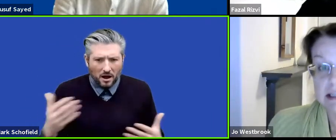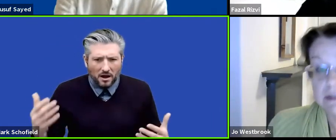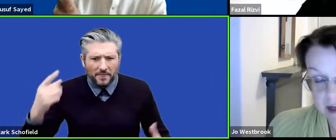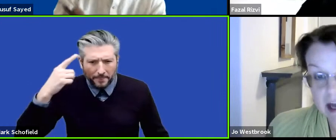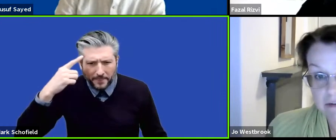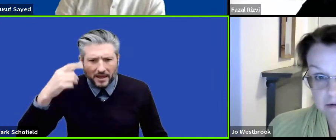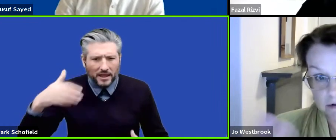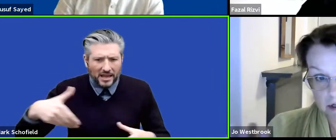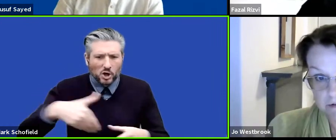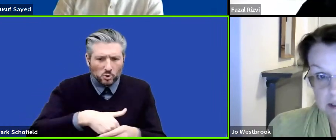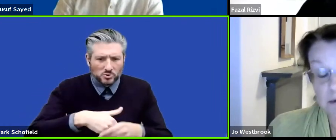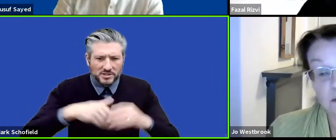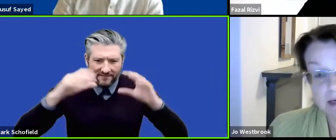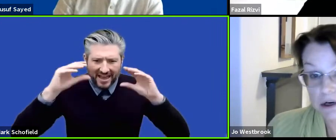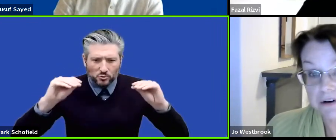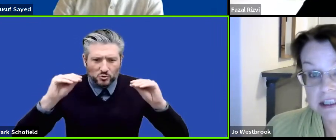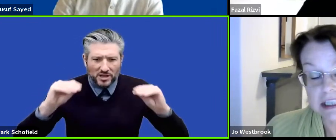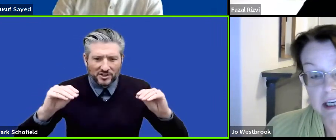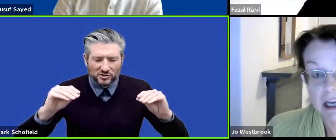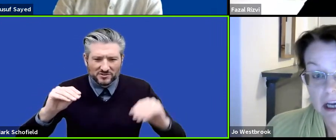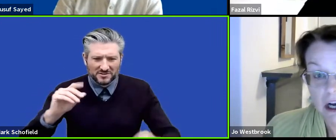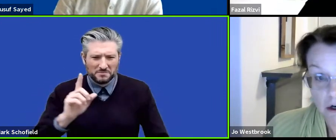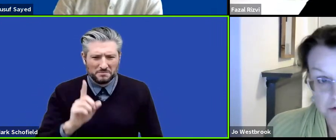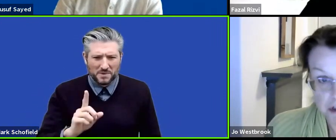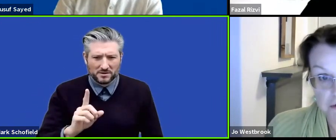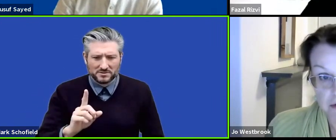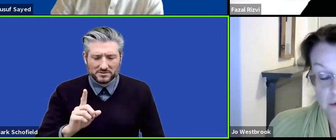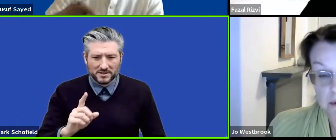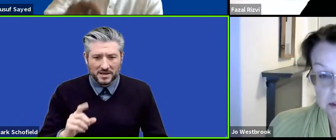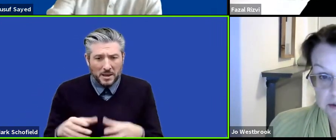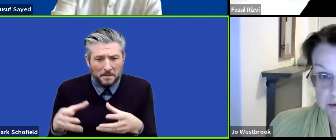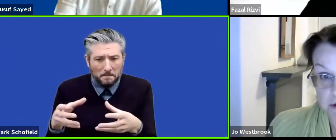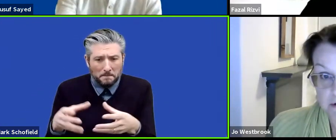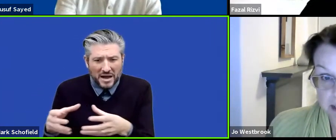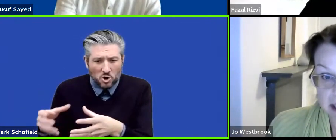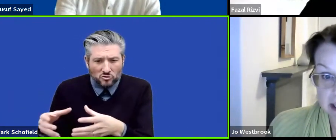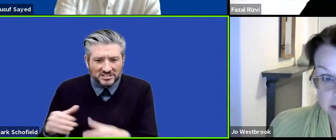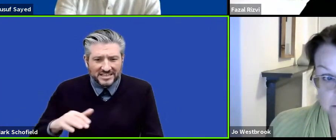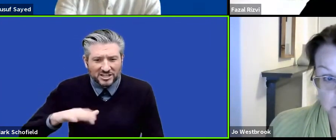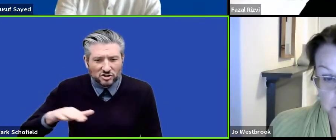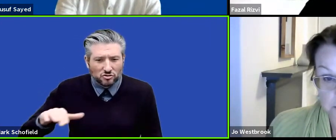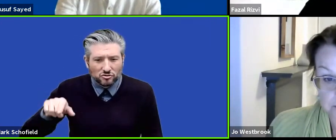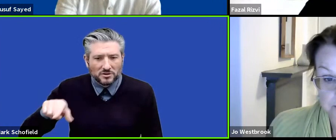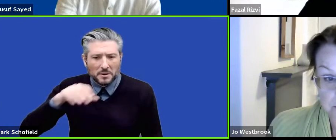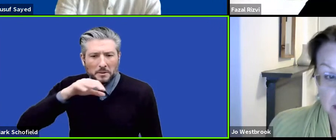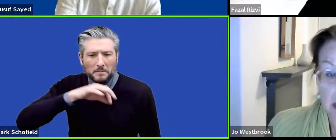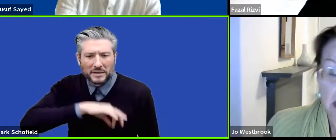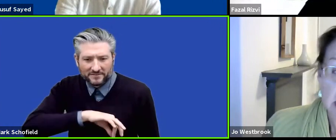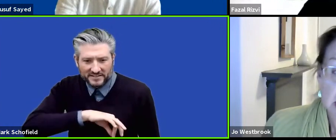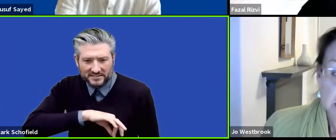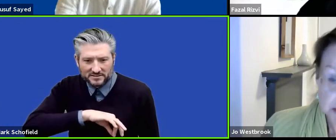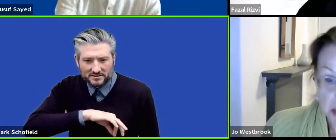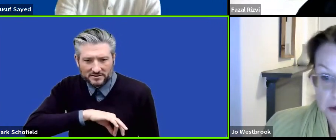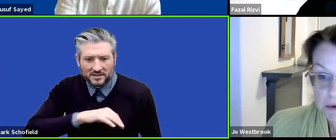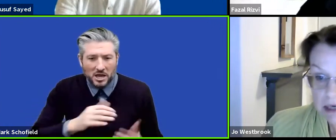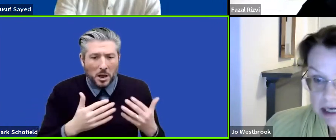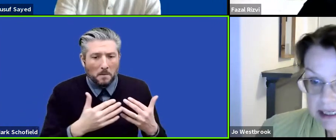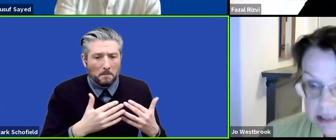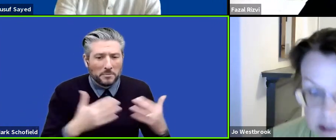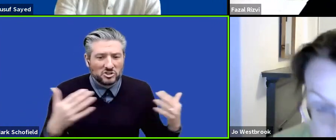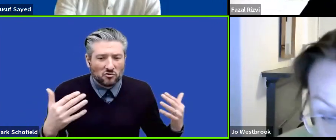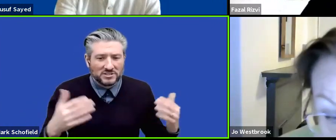education isn't there if a small minority of children are the ones who have been catered for.